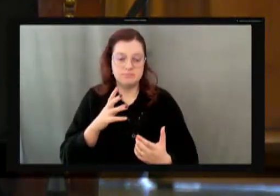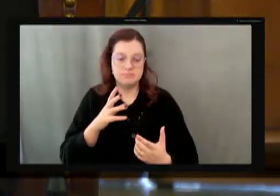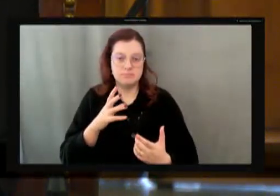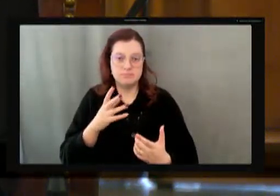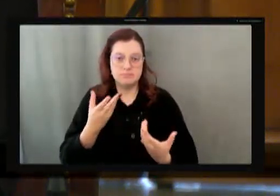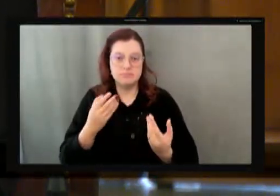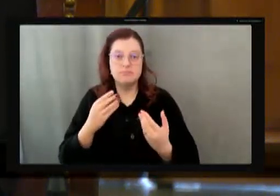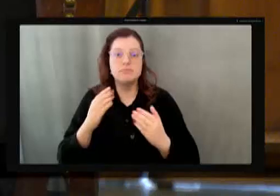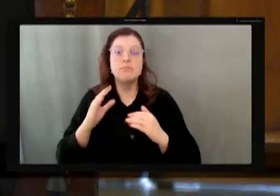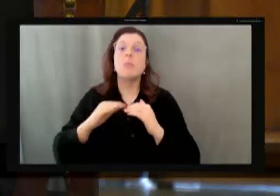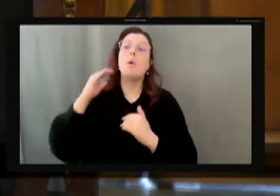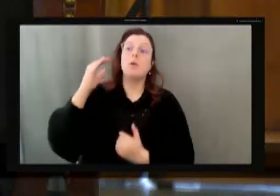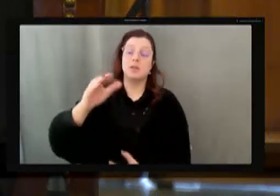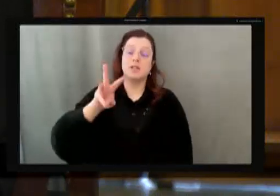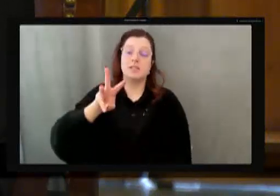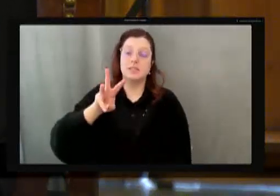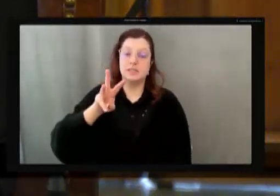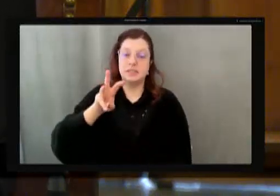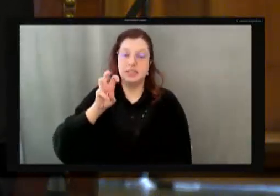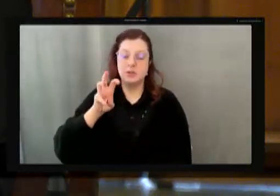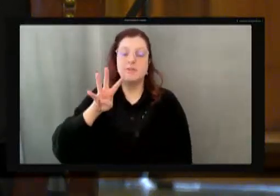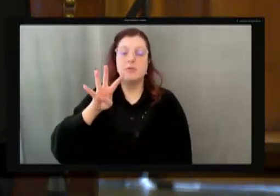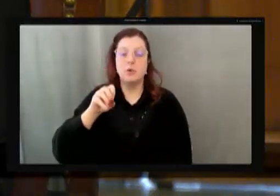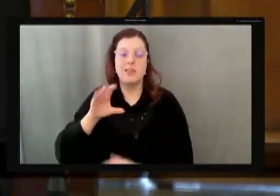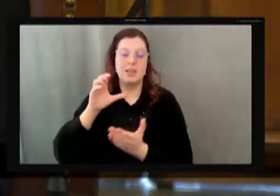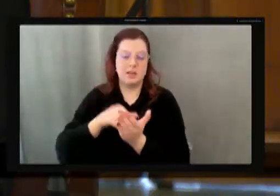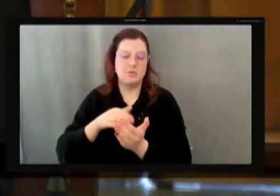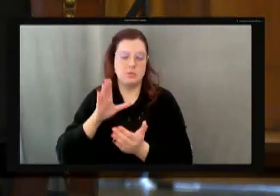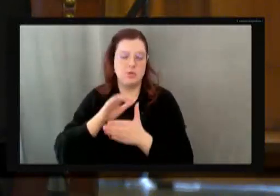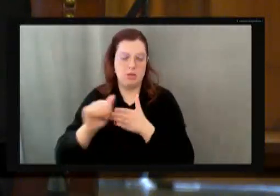than $640,000 and it'll be more than the